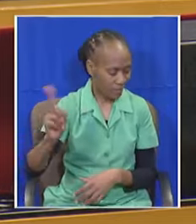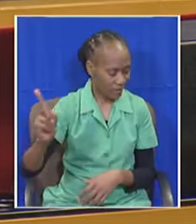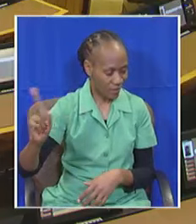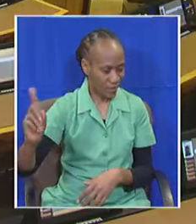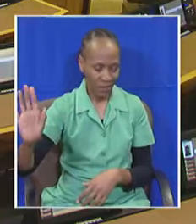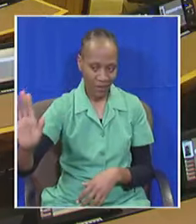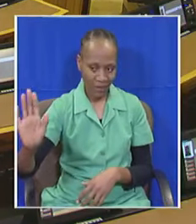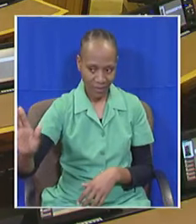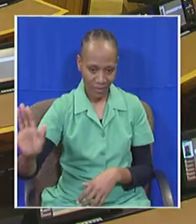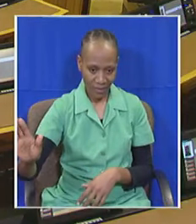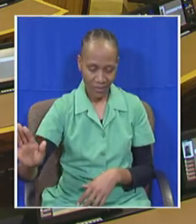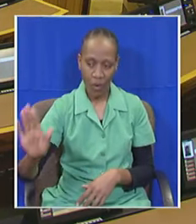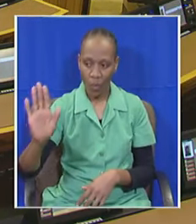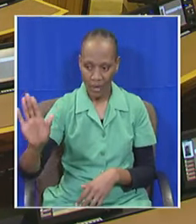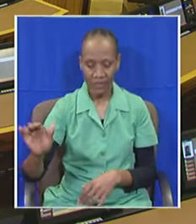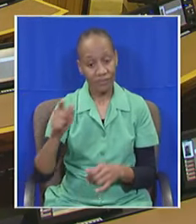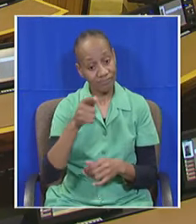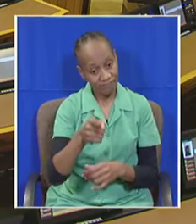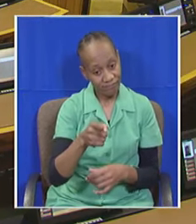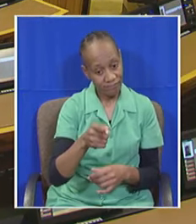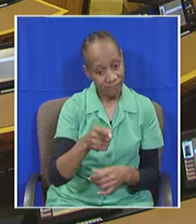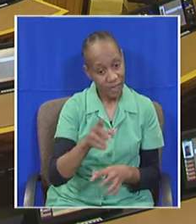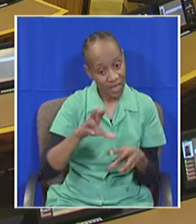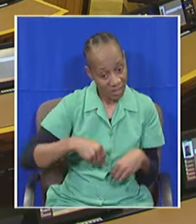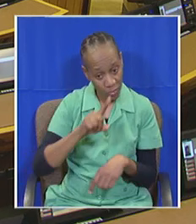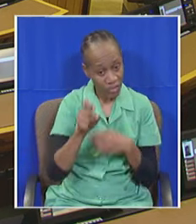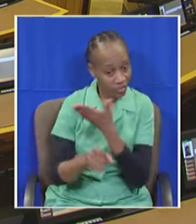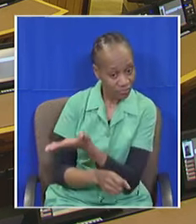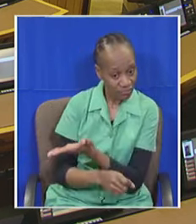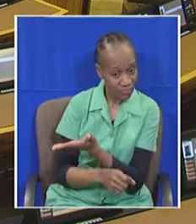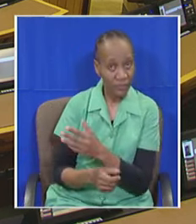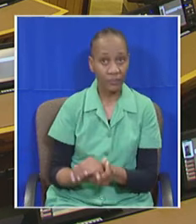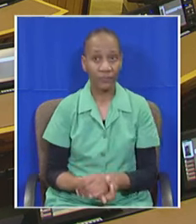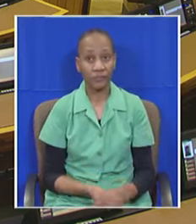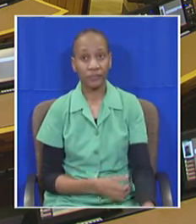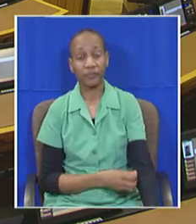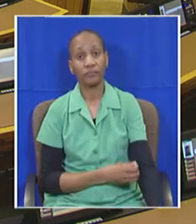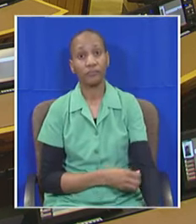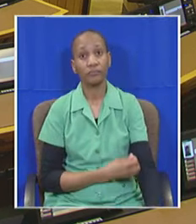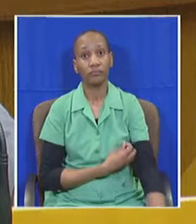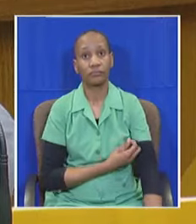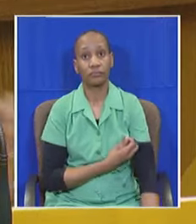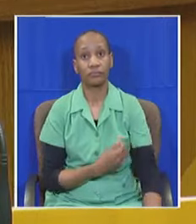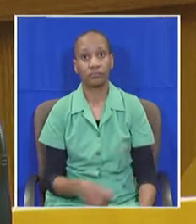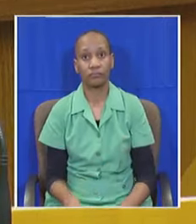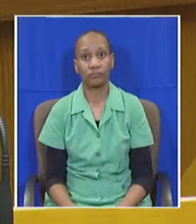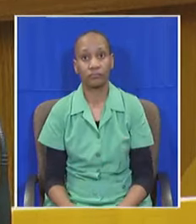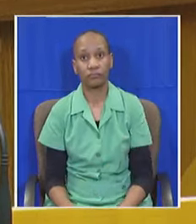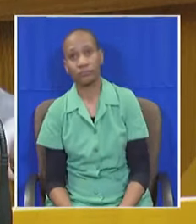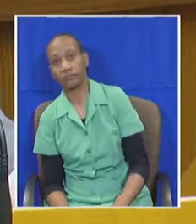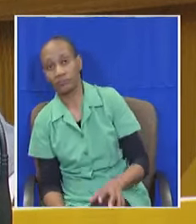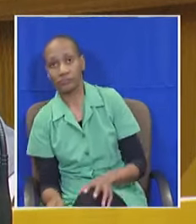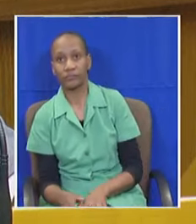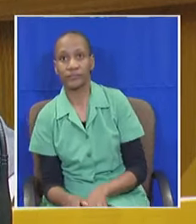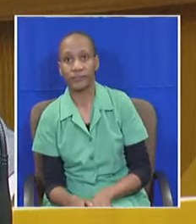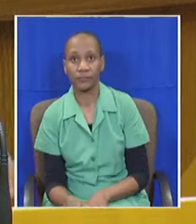let the Honourable Member indicate. I think South Africans have had enough of the Guptas and your president, quite frankly. I'm not